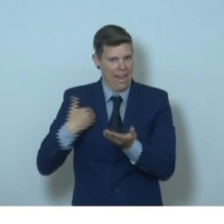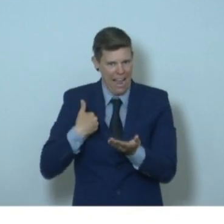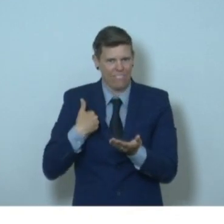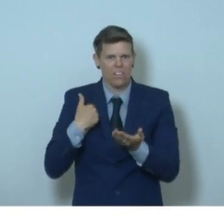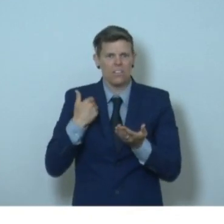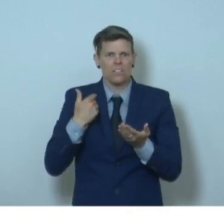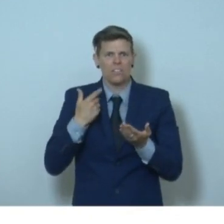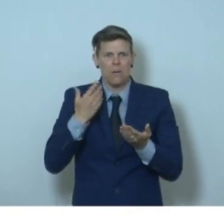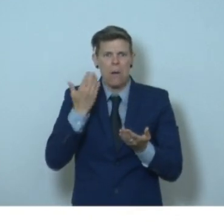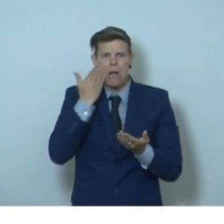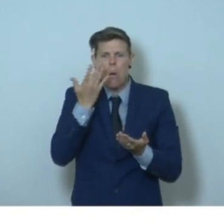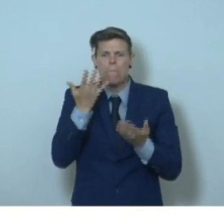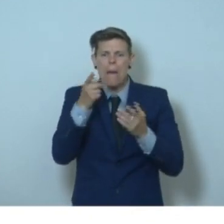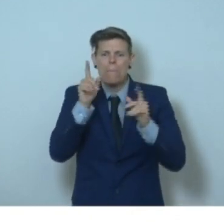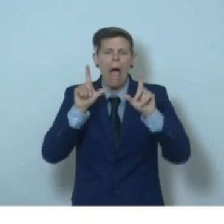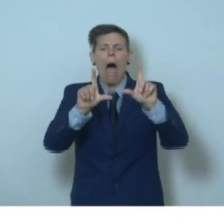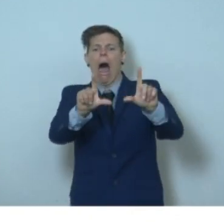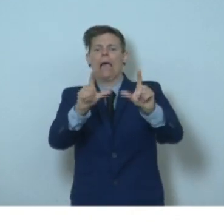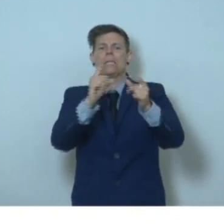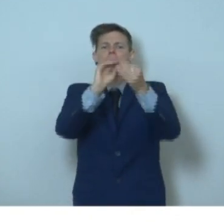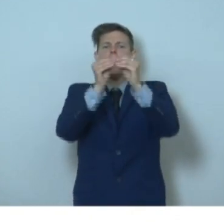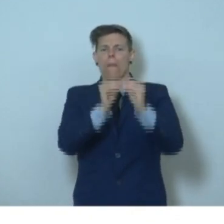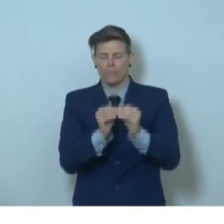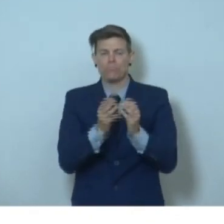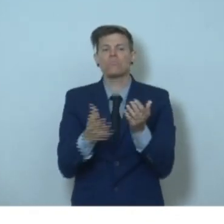here, but in assisted livings we have